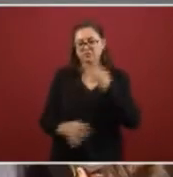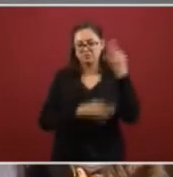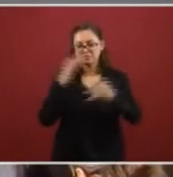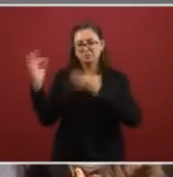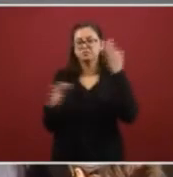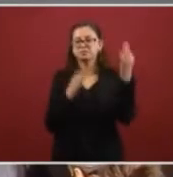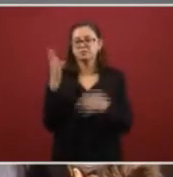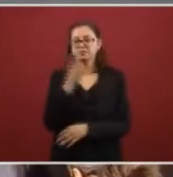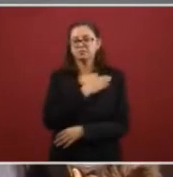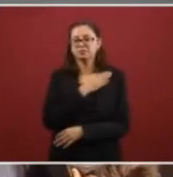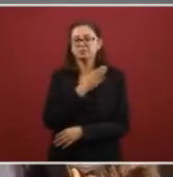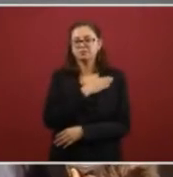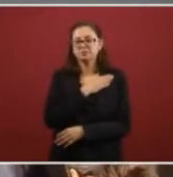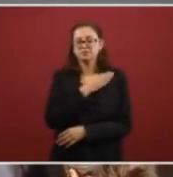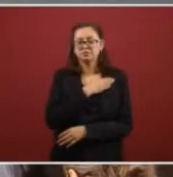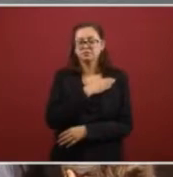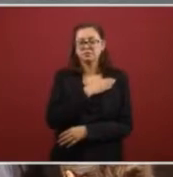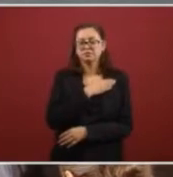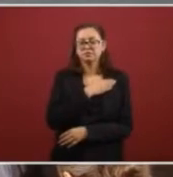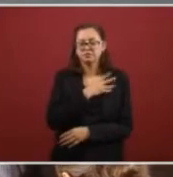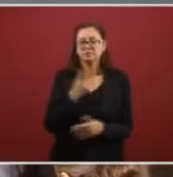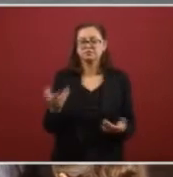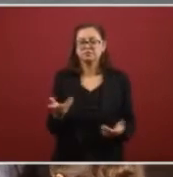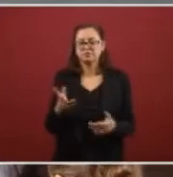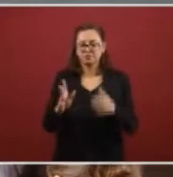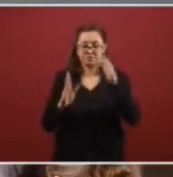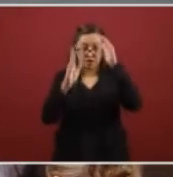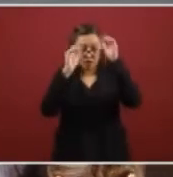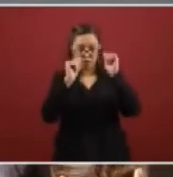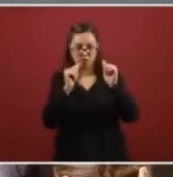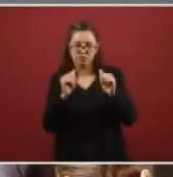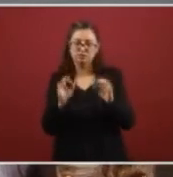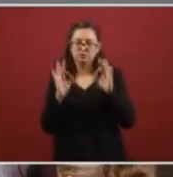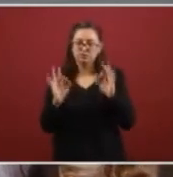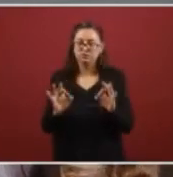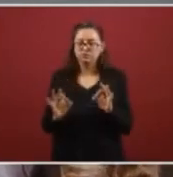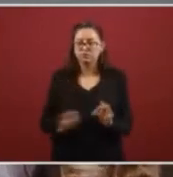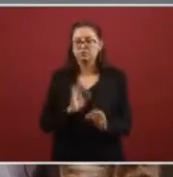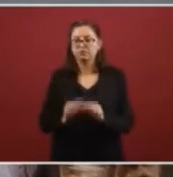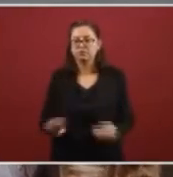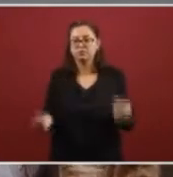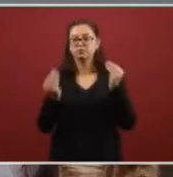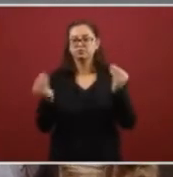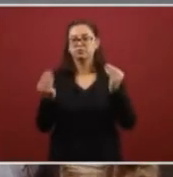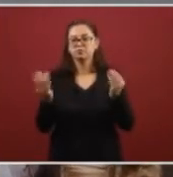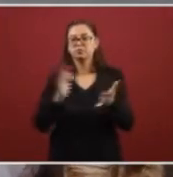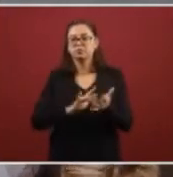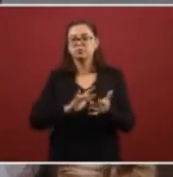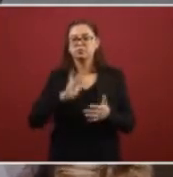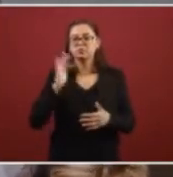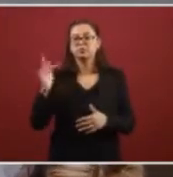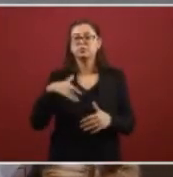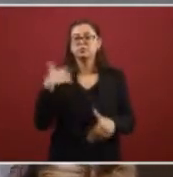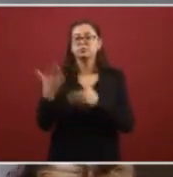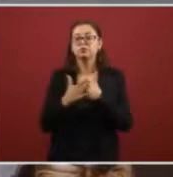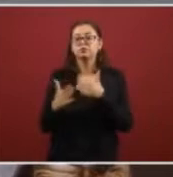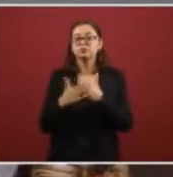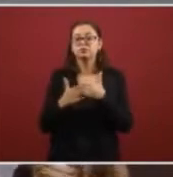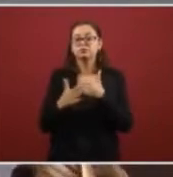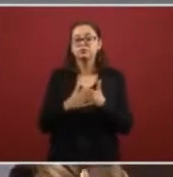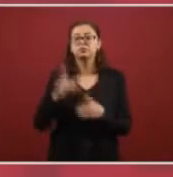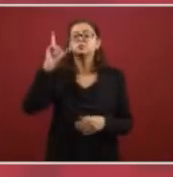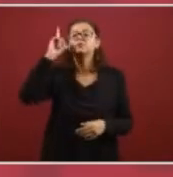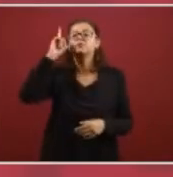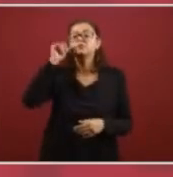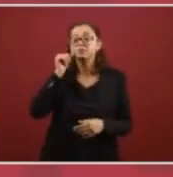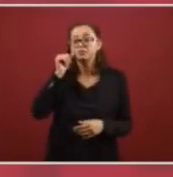It's very good news that we come to an agreement or arrangement with this matter. So thank you very much. Next